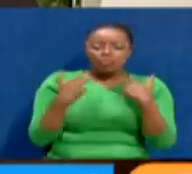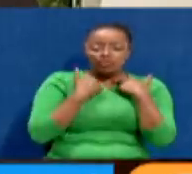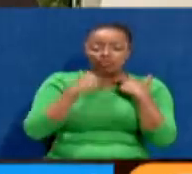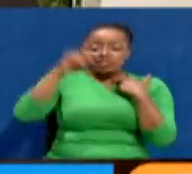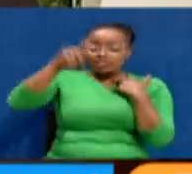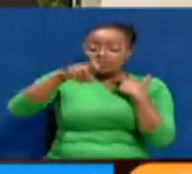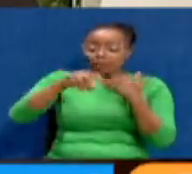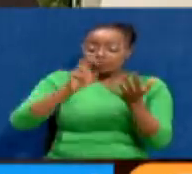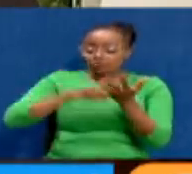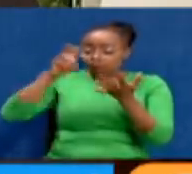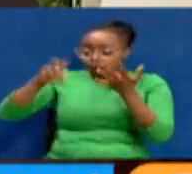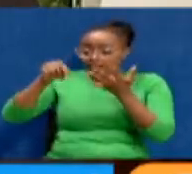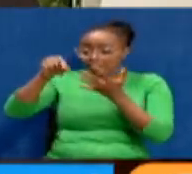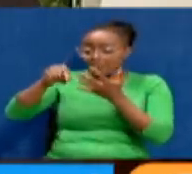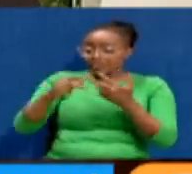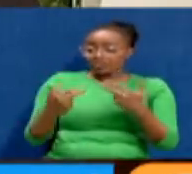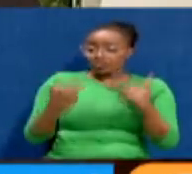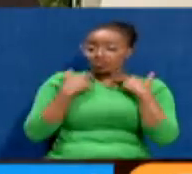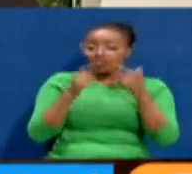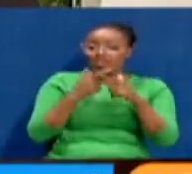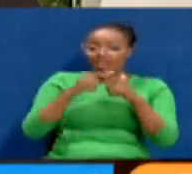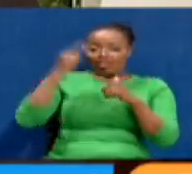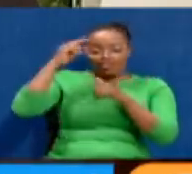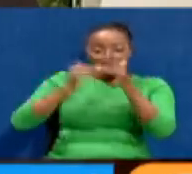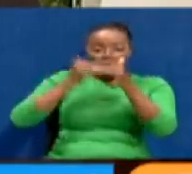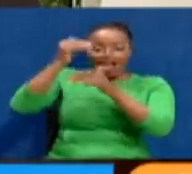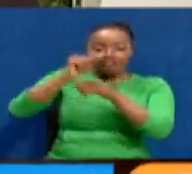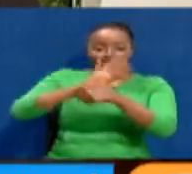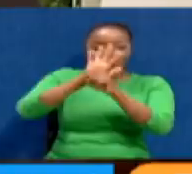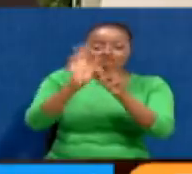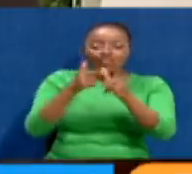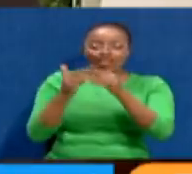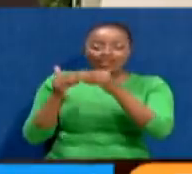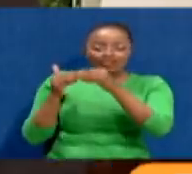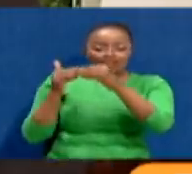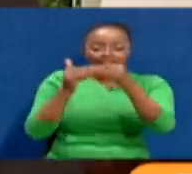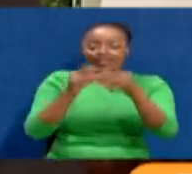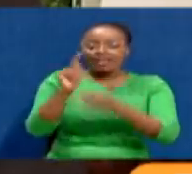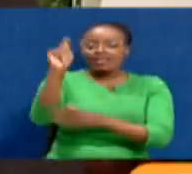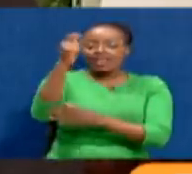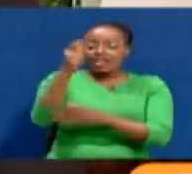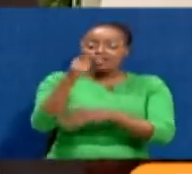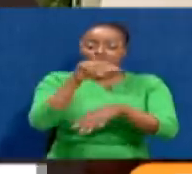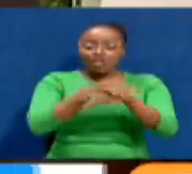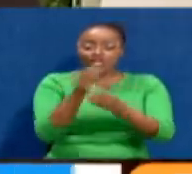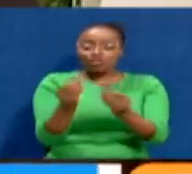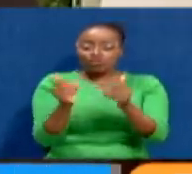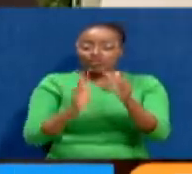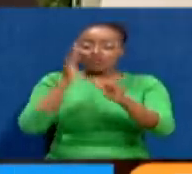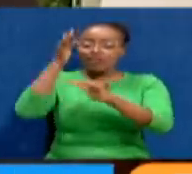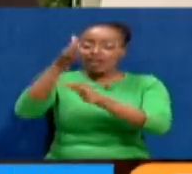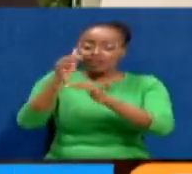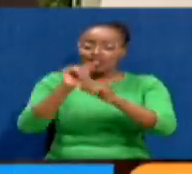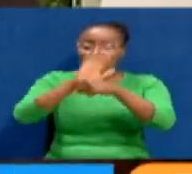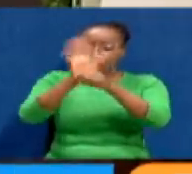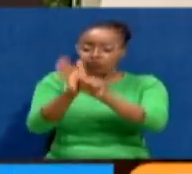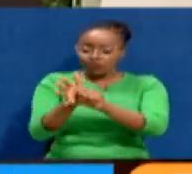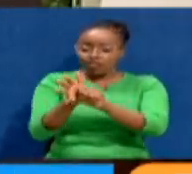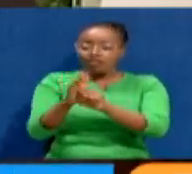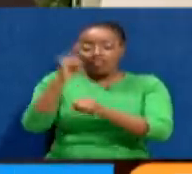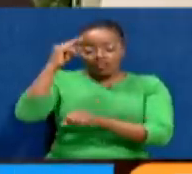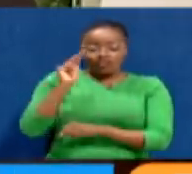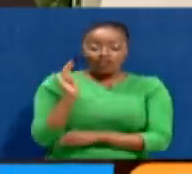They should get out of that paralysis, think beyond this crisis and steer the country towards solutions beyond the crisis. Okay. And